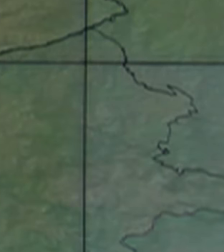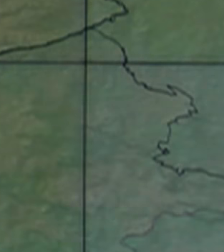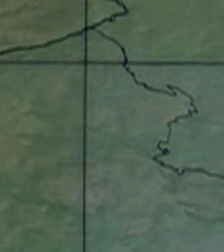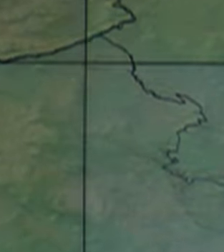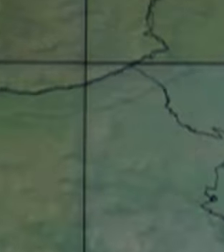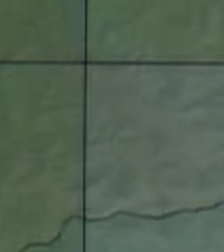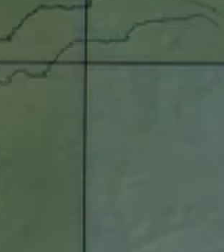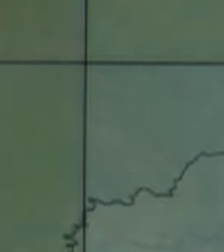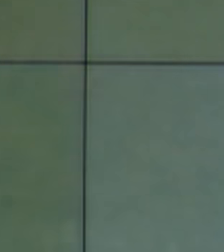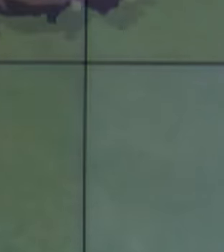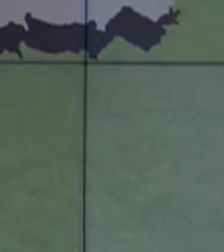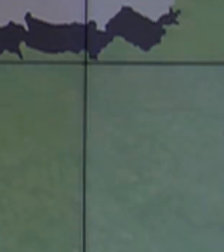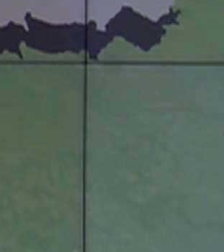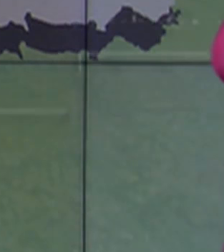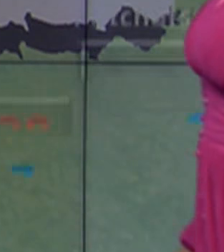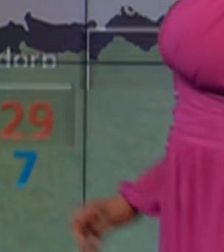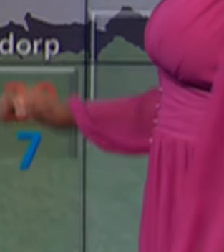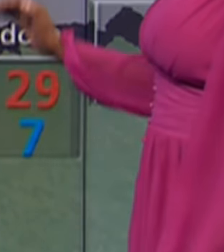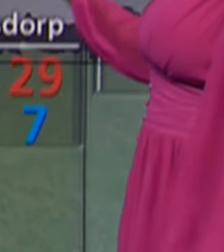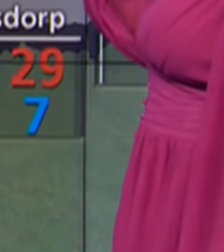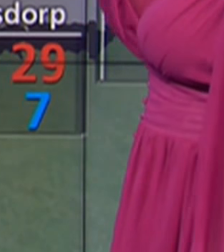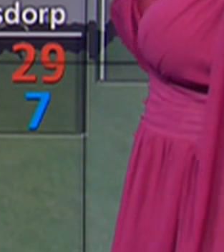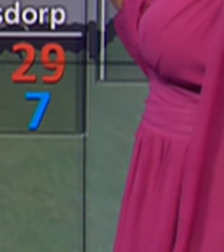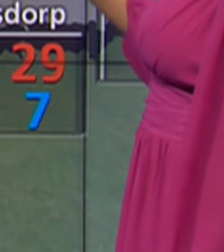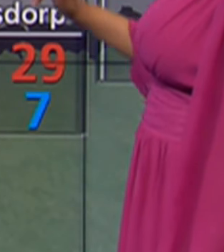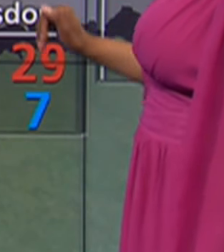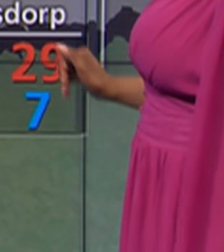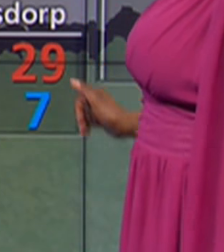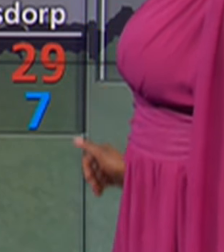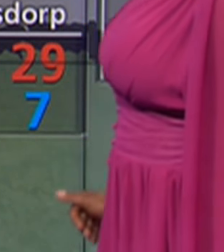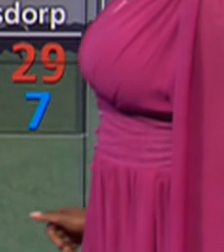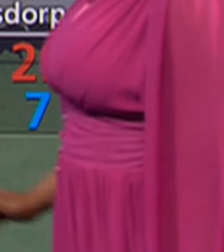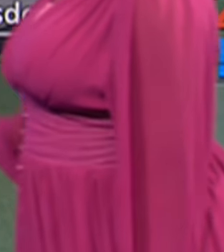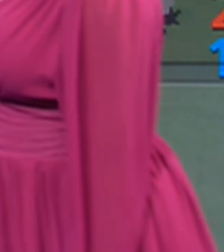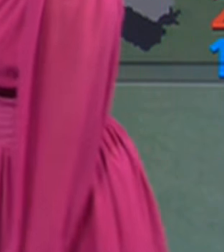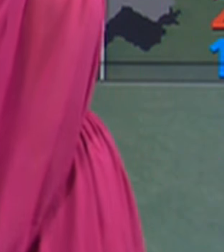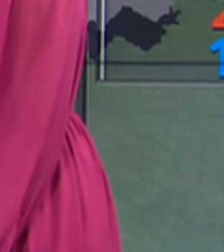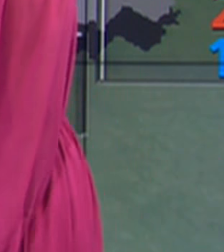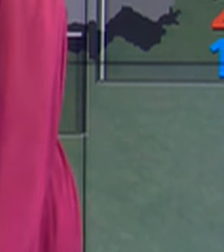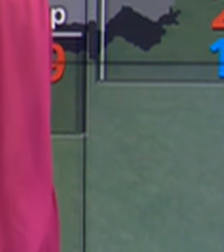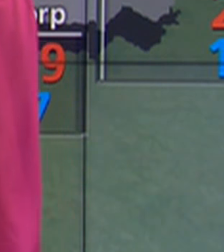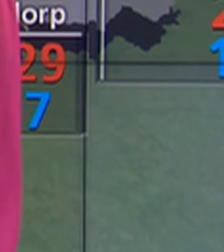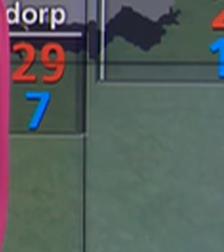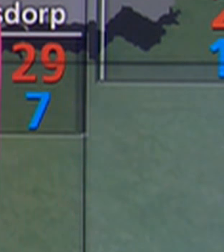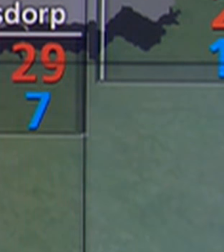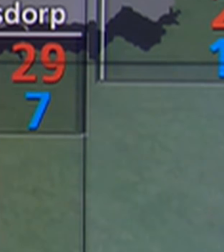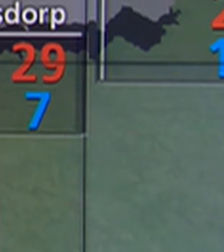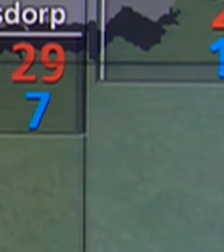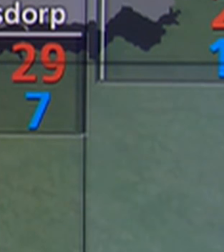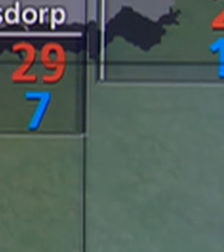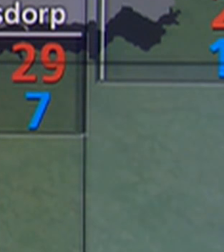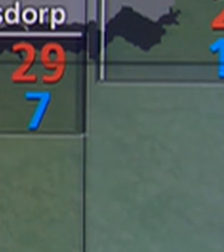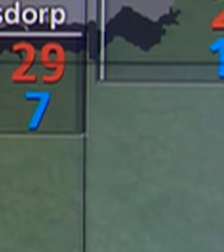jwalo go la Northwest go la go sasa ge re lebelela wena o leng gona Rustenburg masomepedi senyane re lebelela Mahikeng ka tše